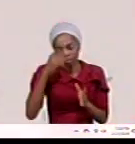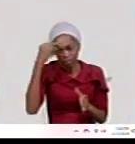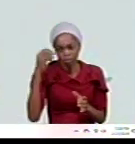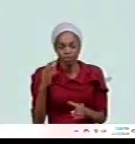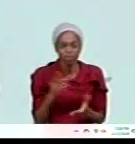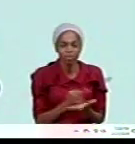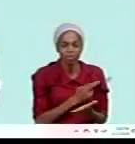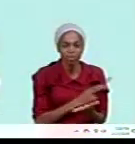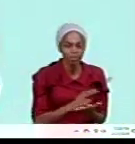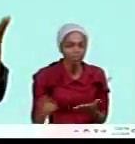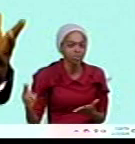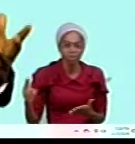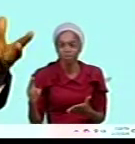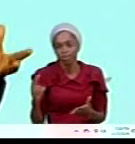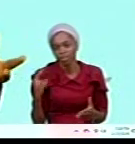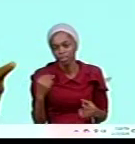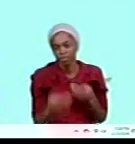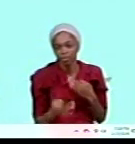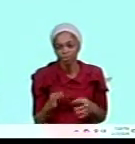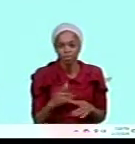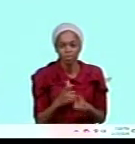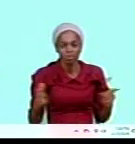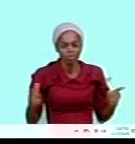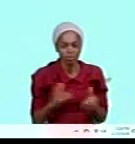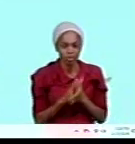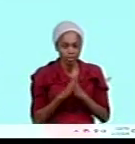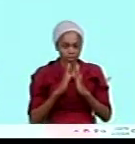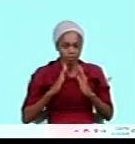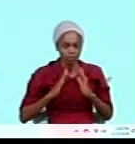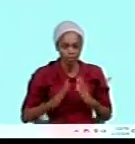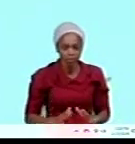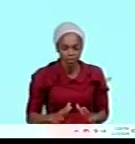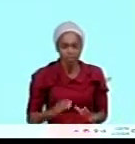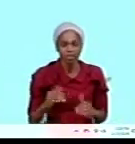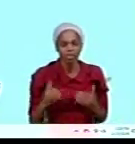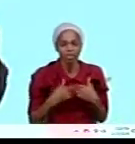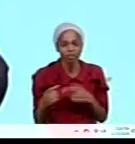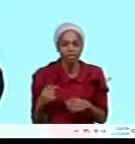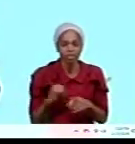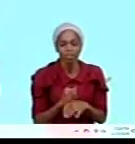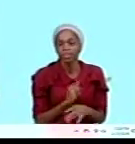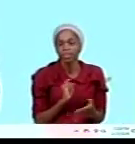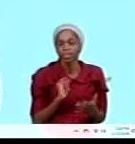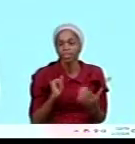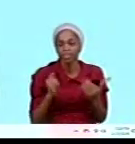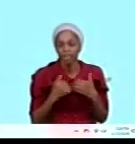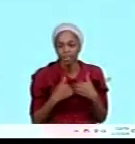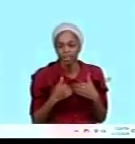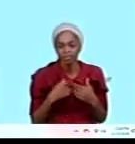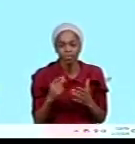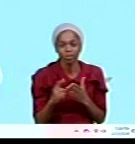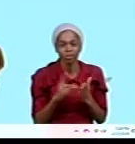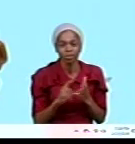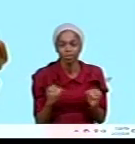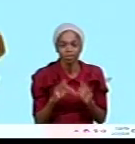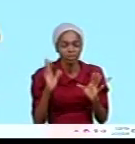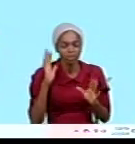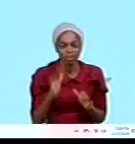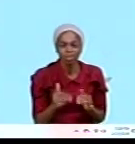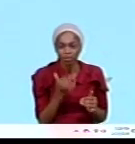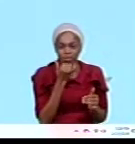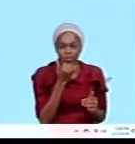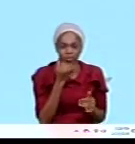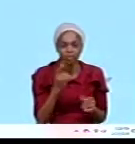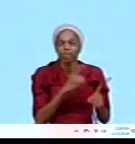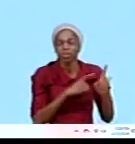shall offend them. Lord, I have hoped for thy salvation, and have done thy commandments. My soul hath